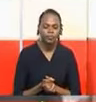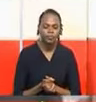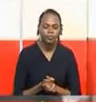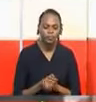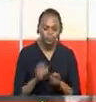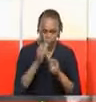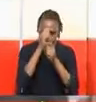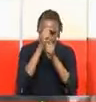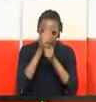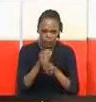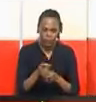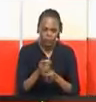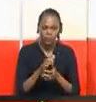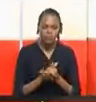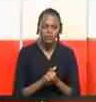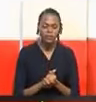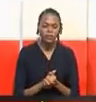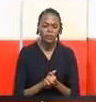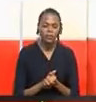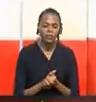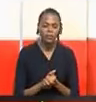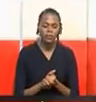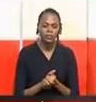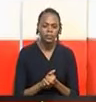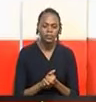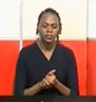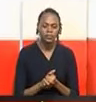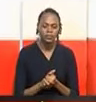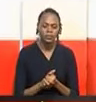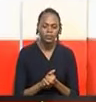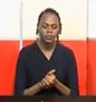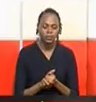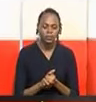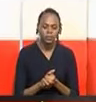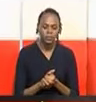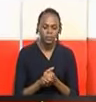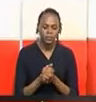Your Excellency, Dr. Lazarus Chakwera,